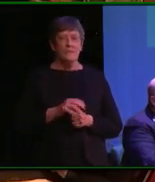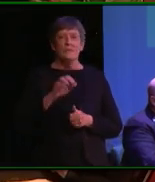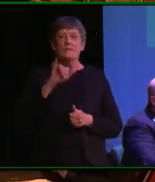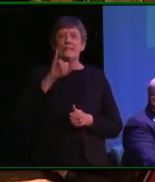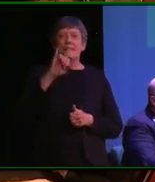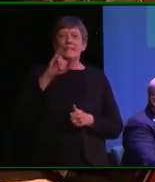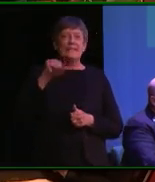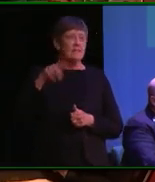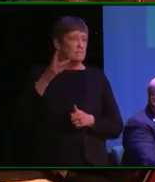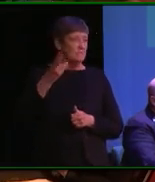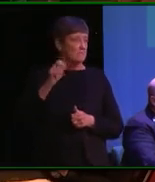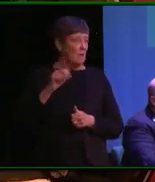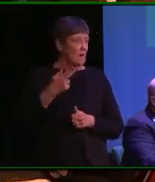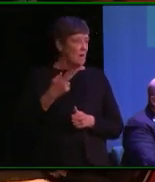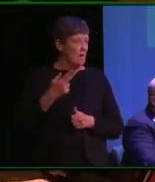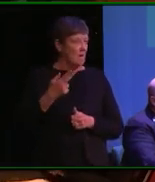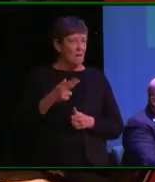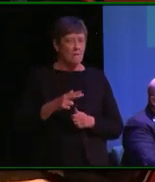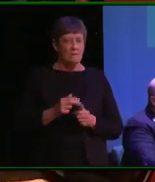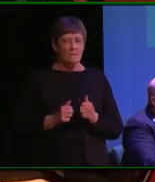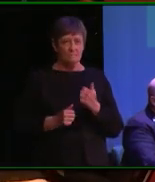Isan Raghuvanshi,